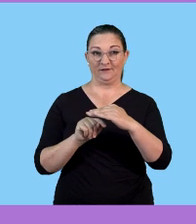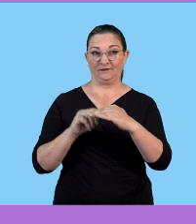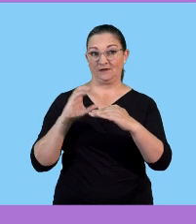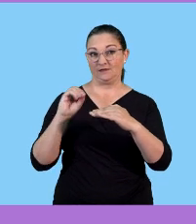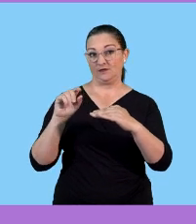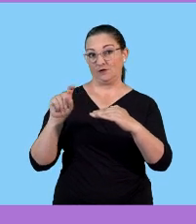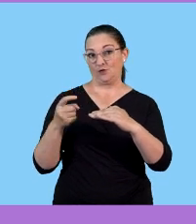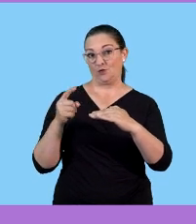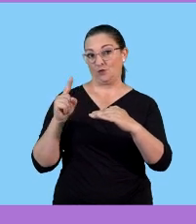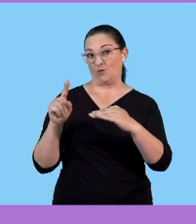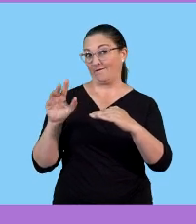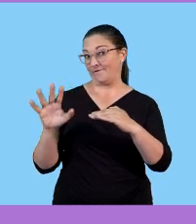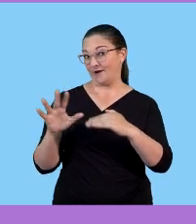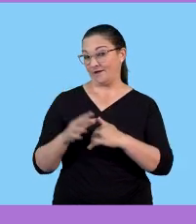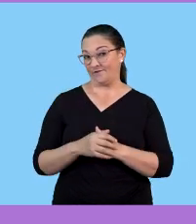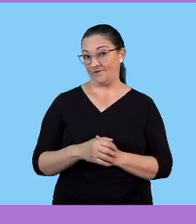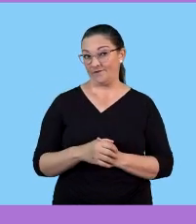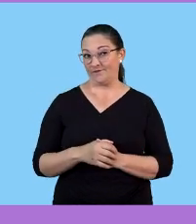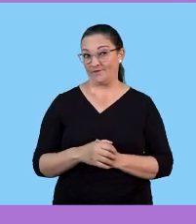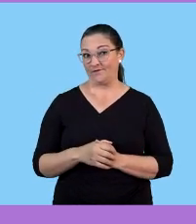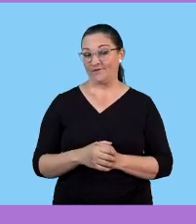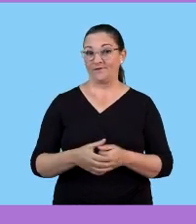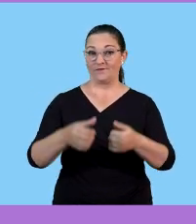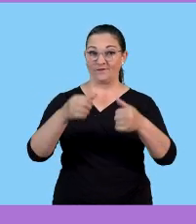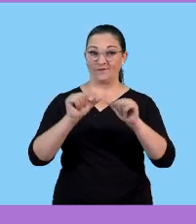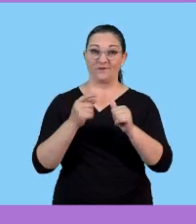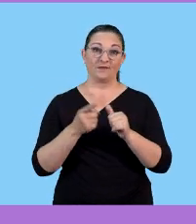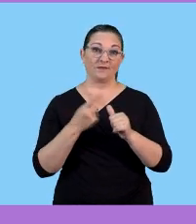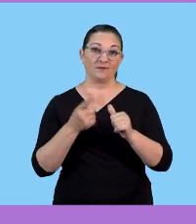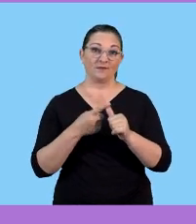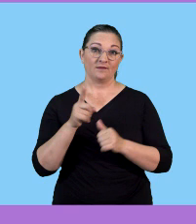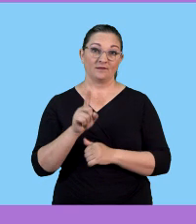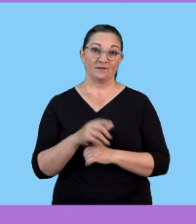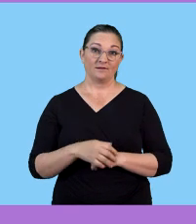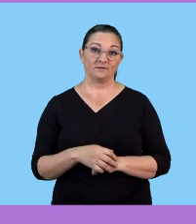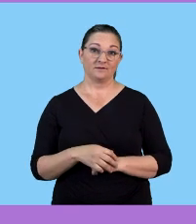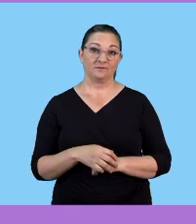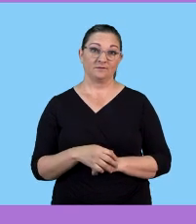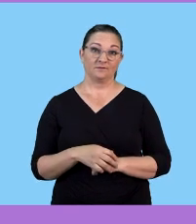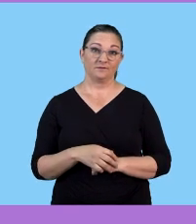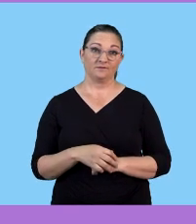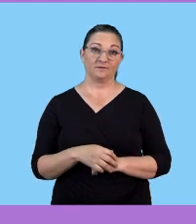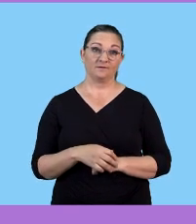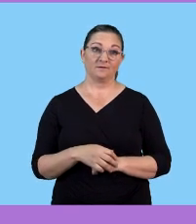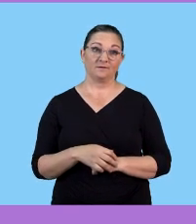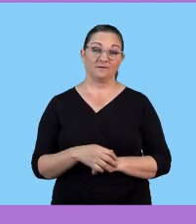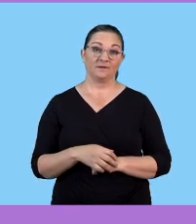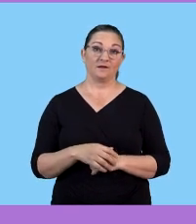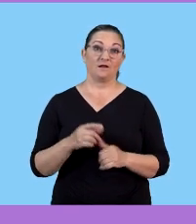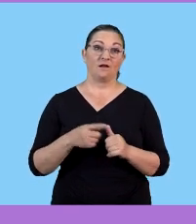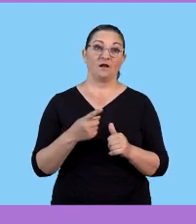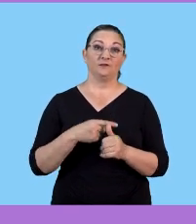0.15 meters, and I get 13. Ooh, nope, that looked weird. 13, that's much better.